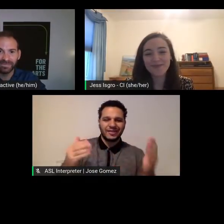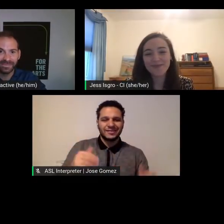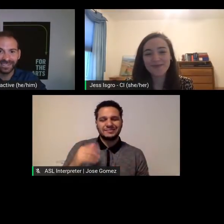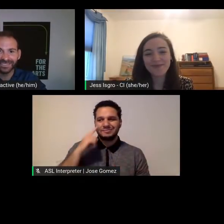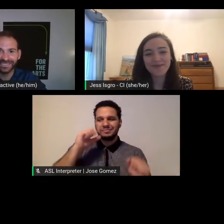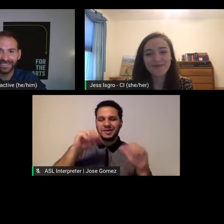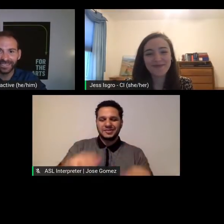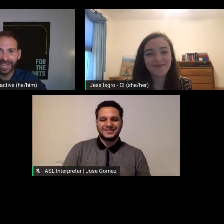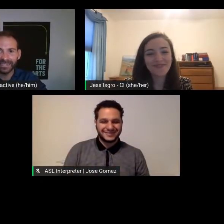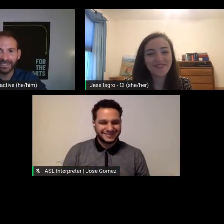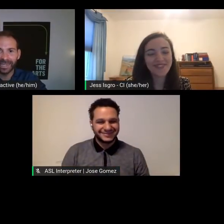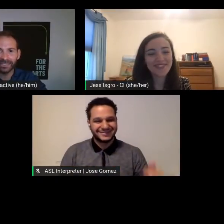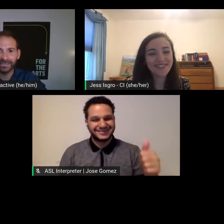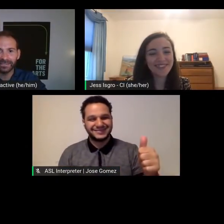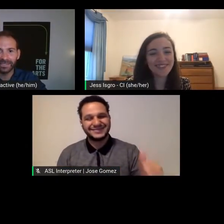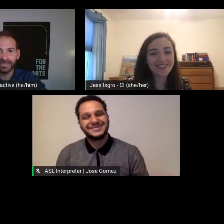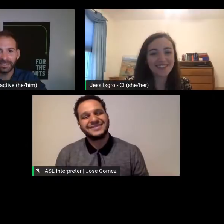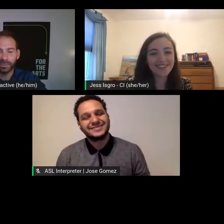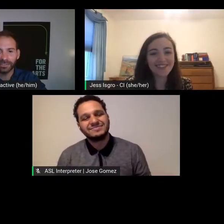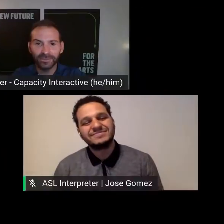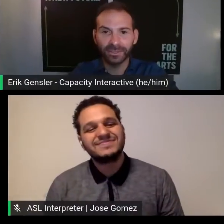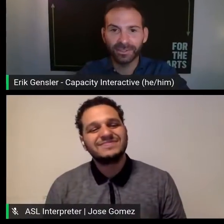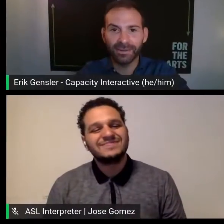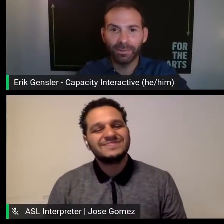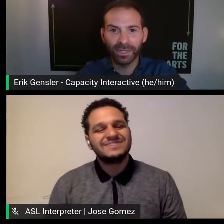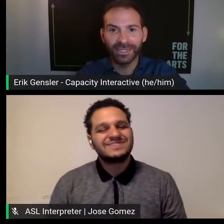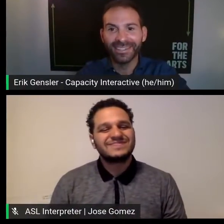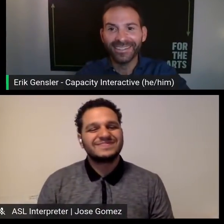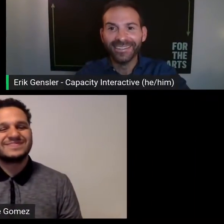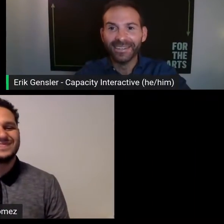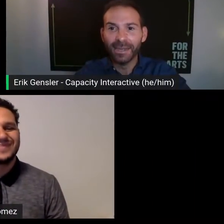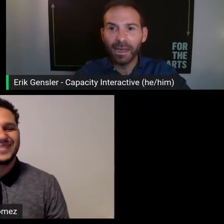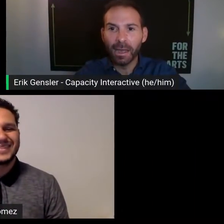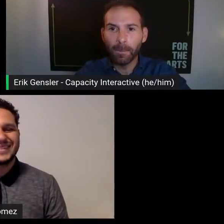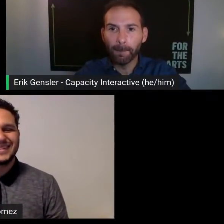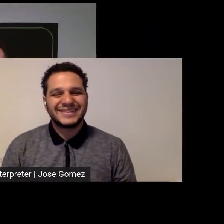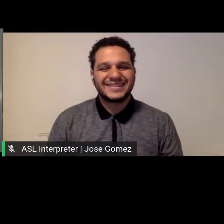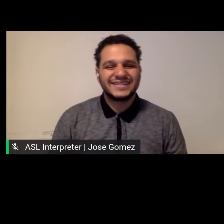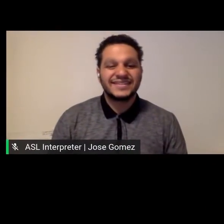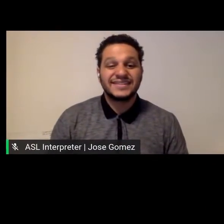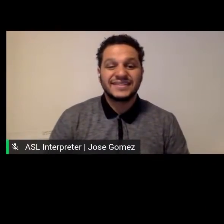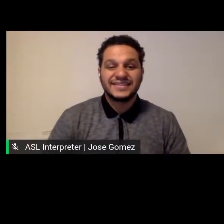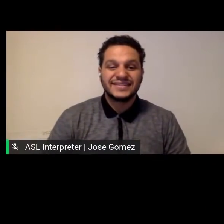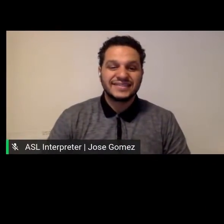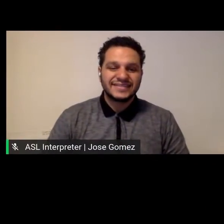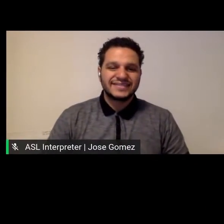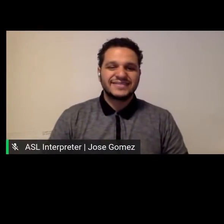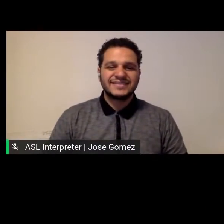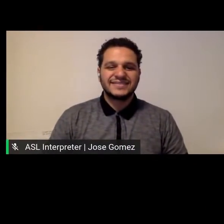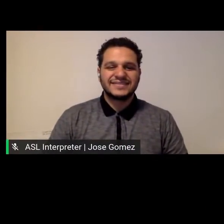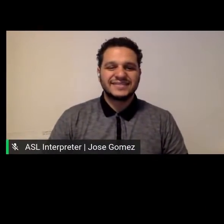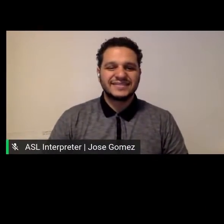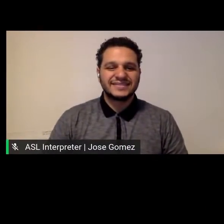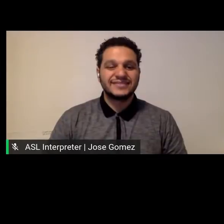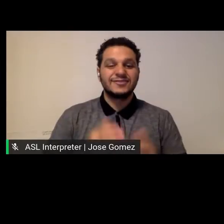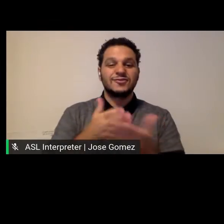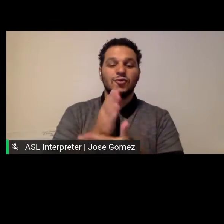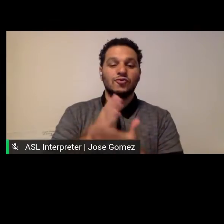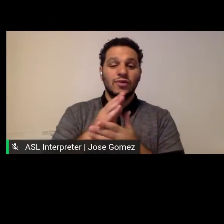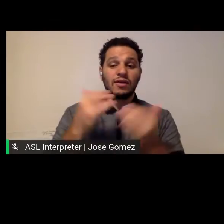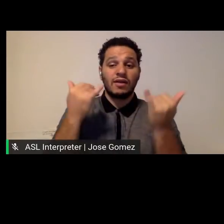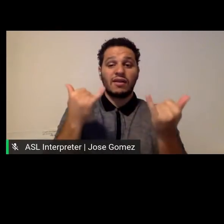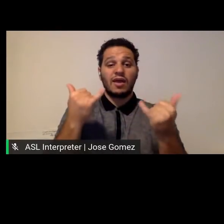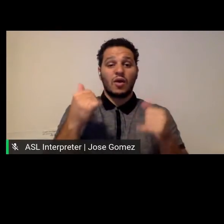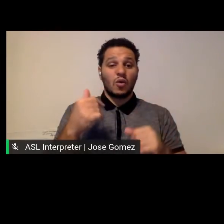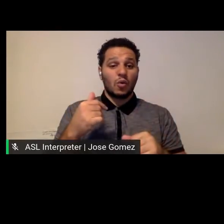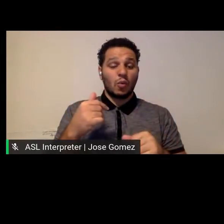magic. Yeah, it adds so much for everybody. Yeah. All right, we stretched